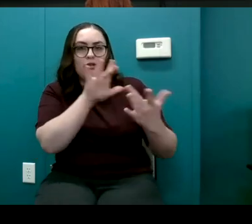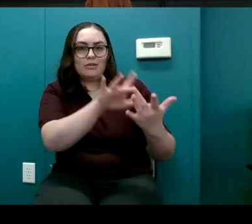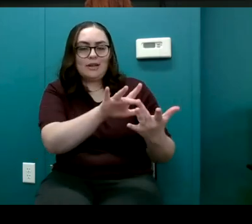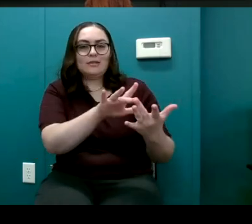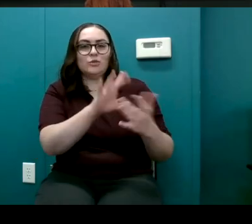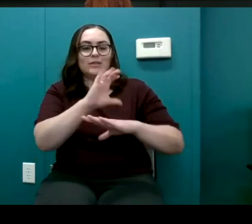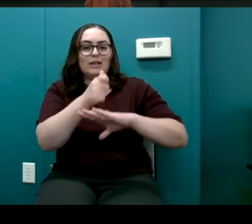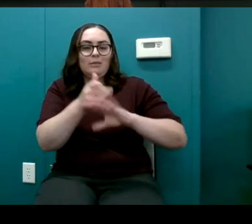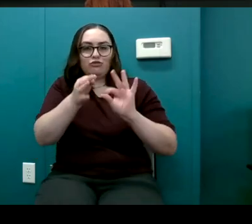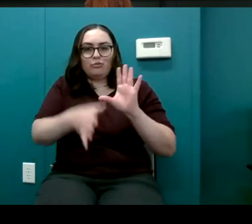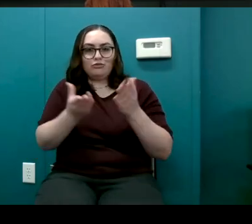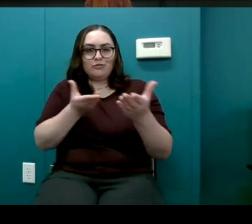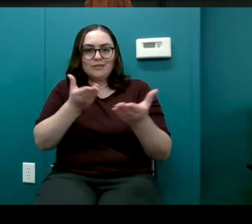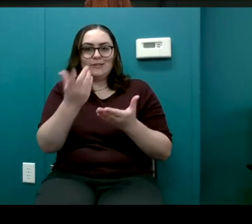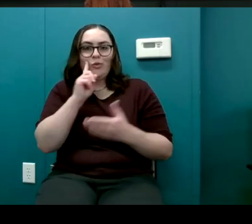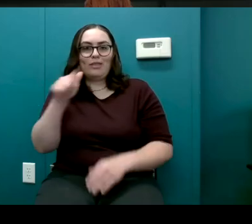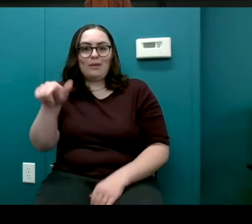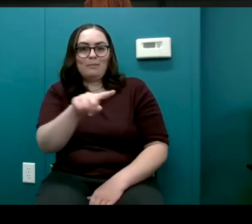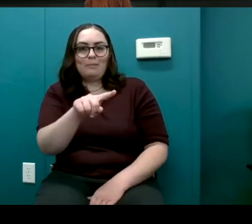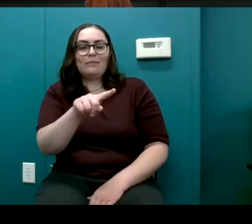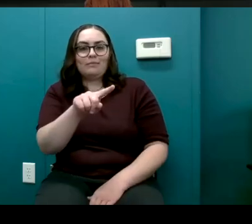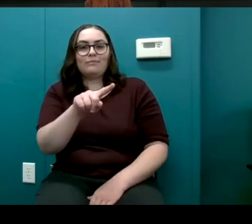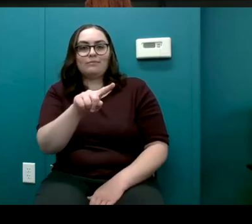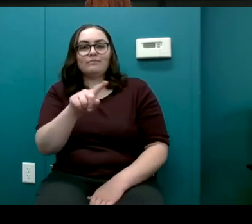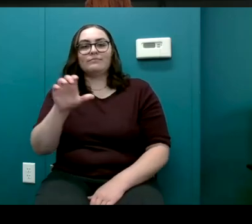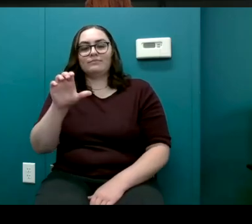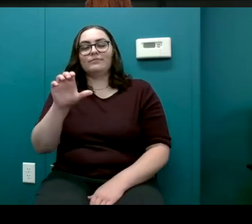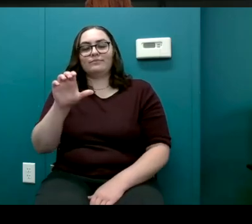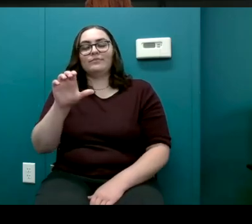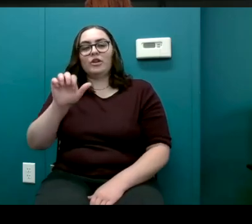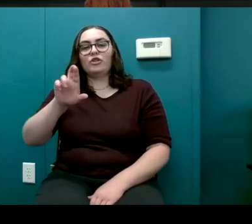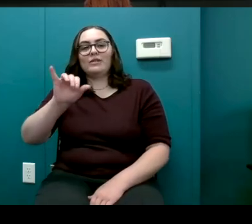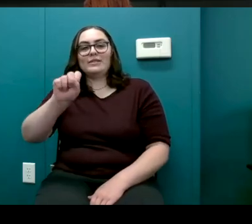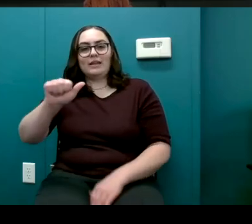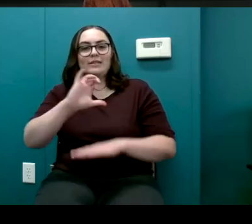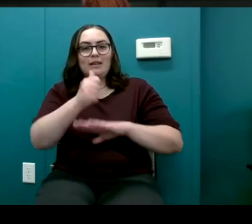to set up interpreting services for them? And so Carissa, she created this